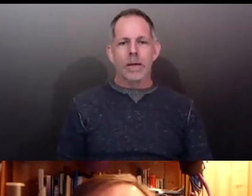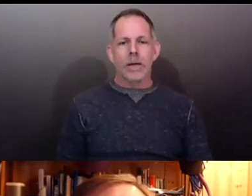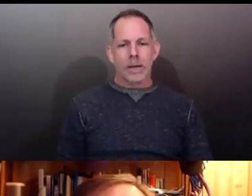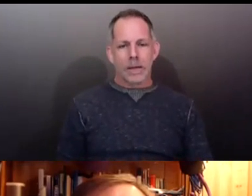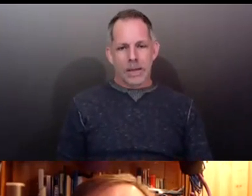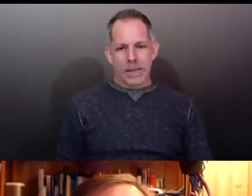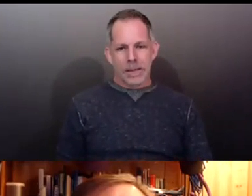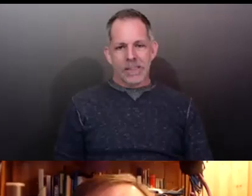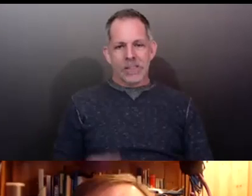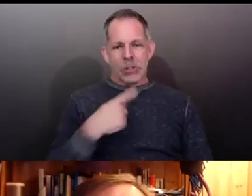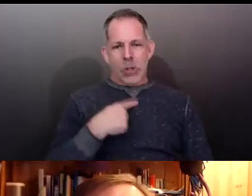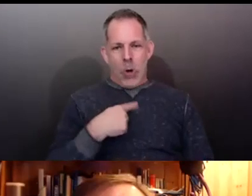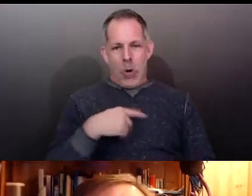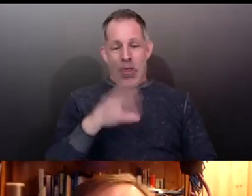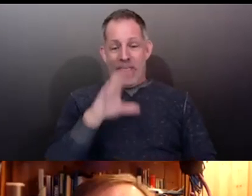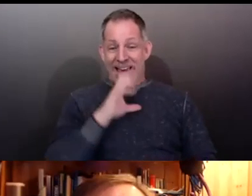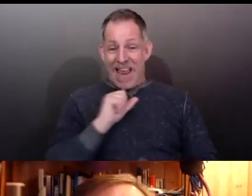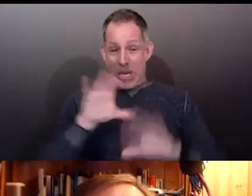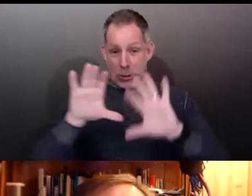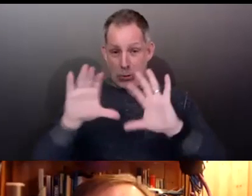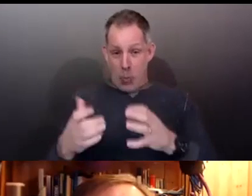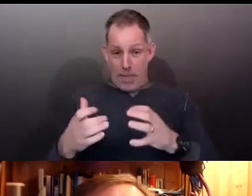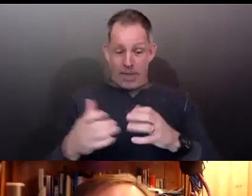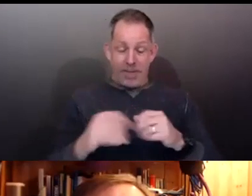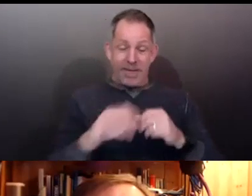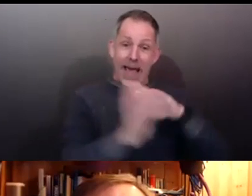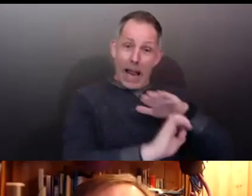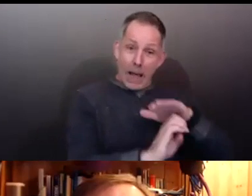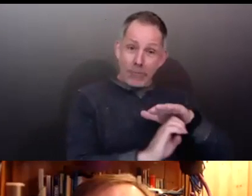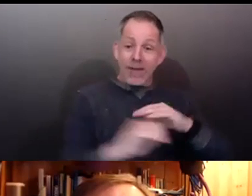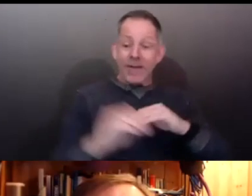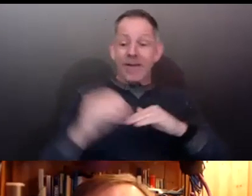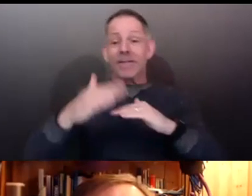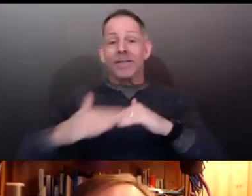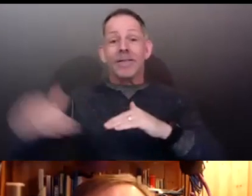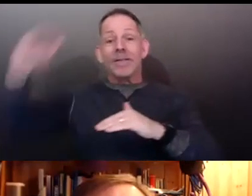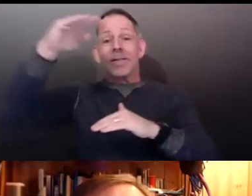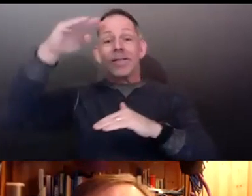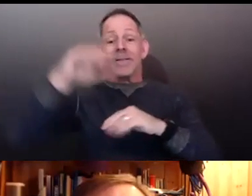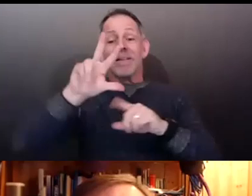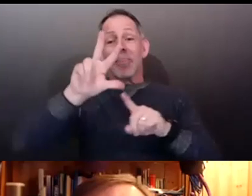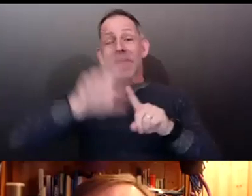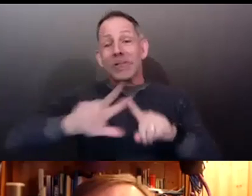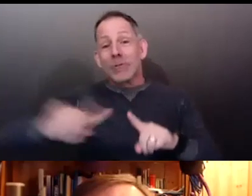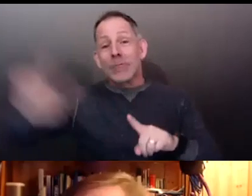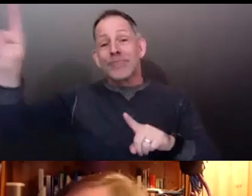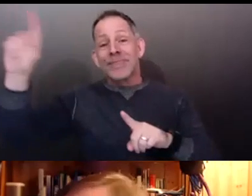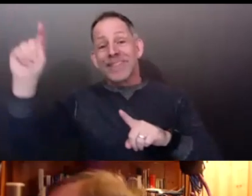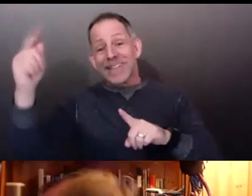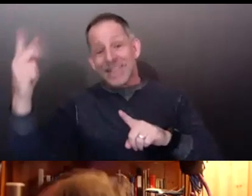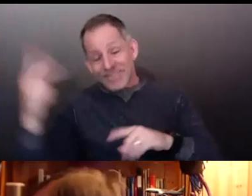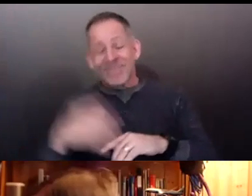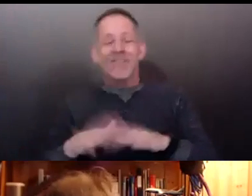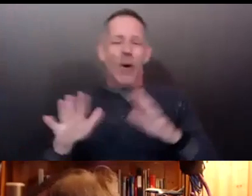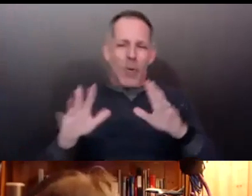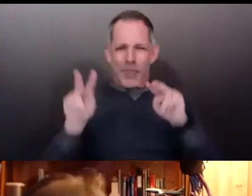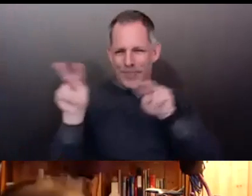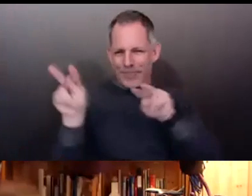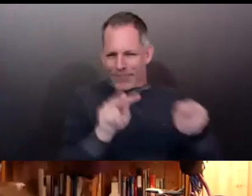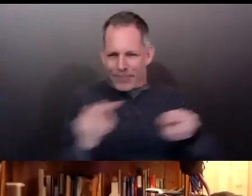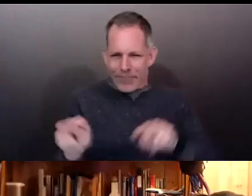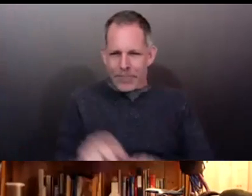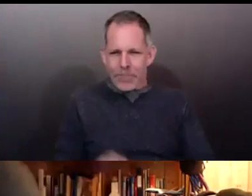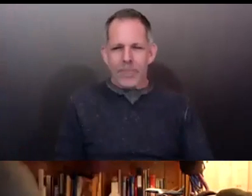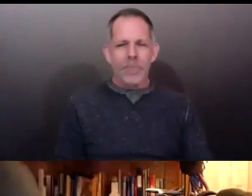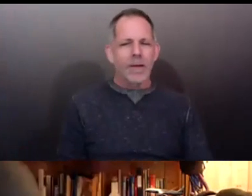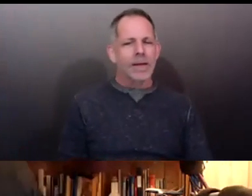school groups. But I would urge the parents of students of whatever age, parents